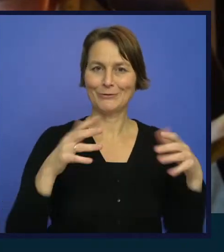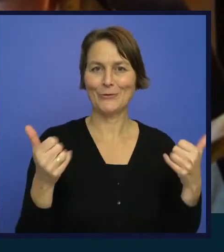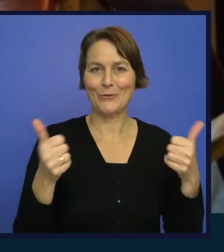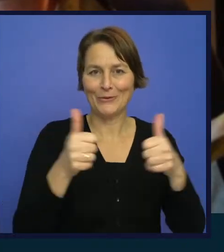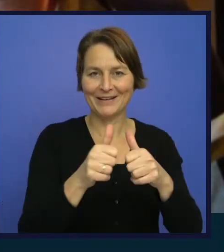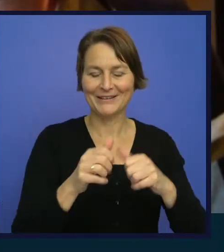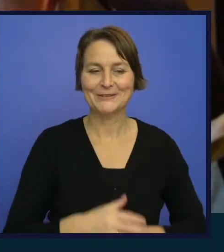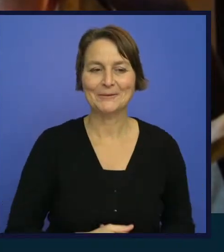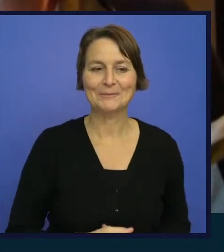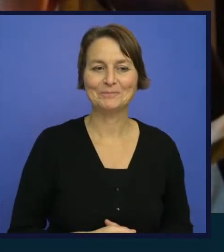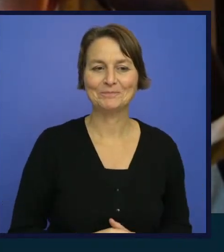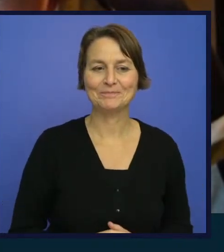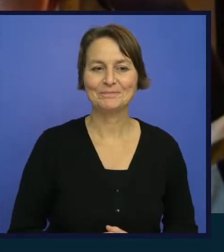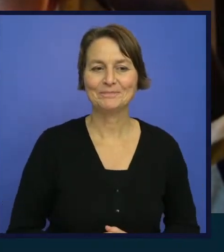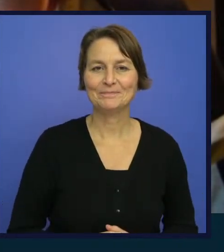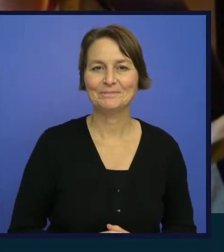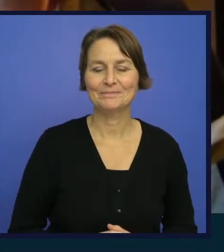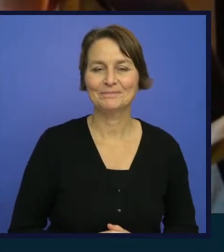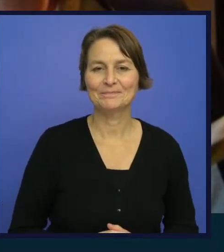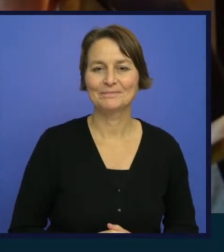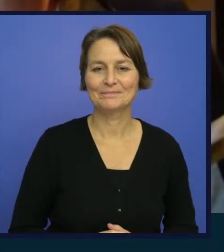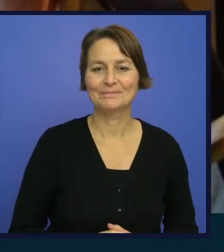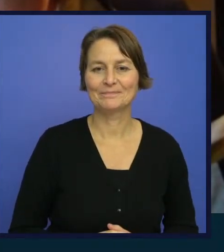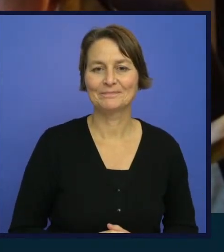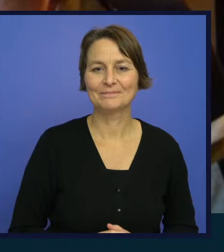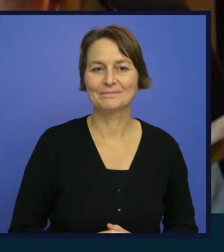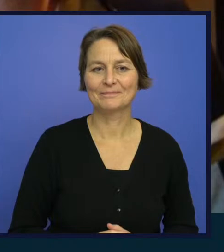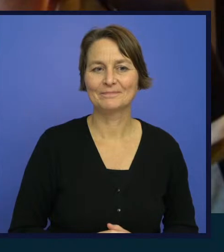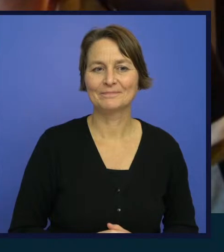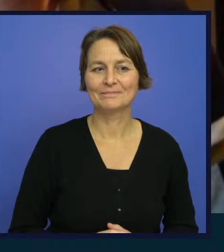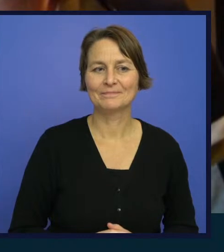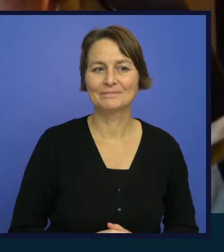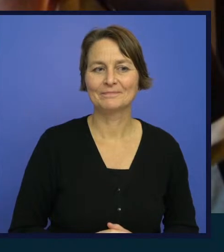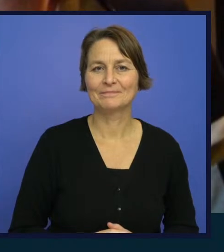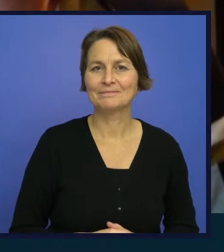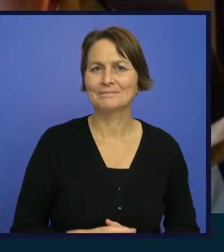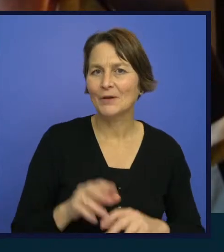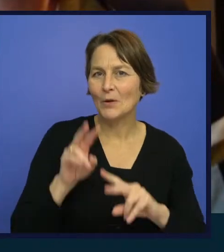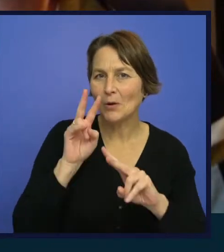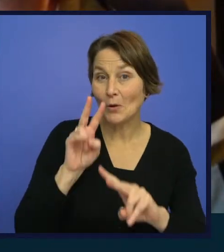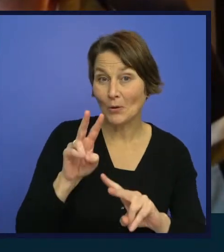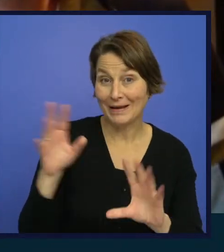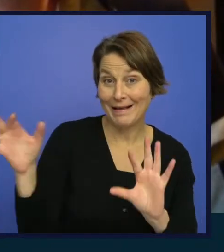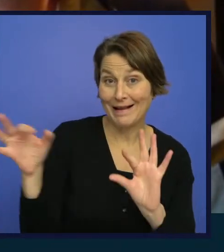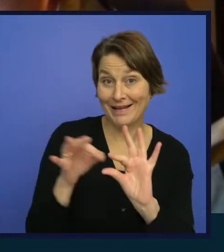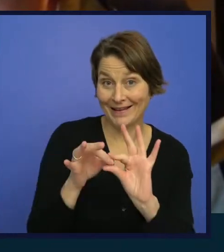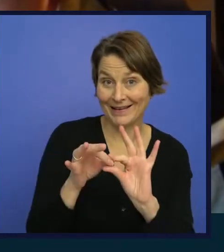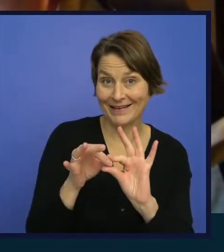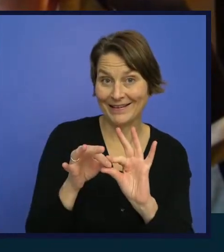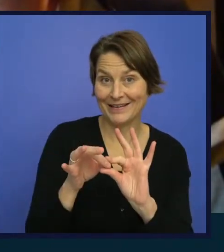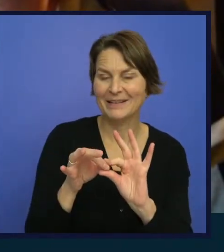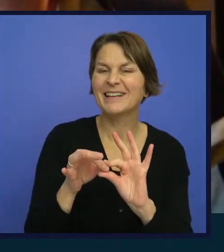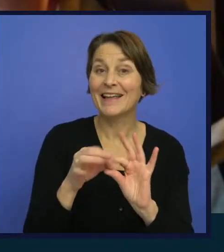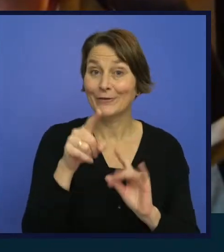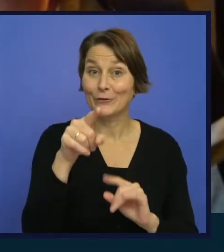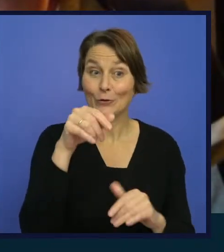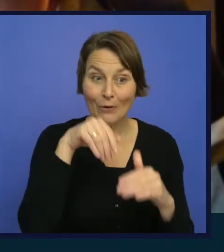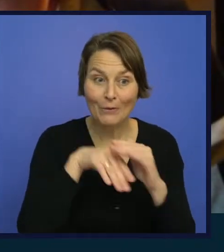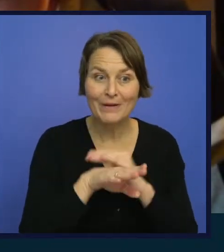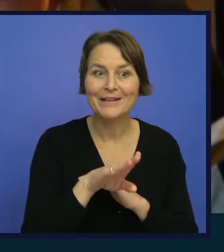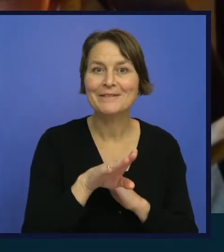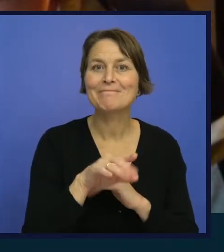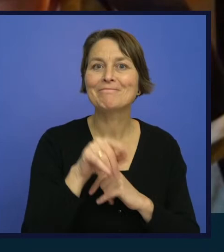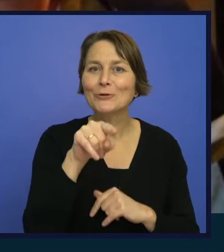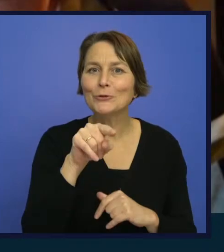link to which of course I have to look here. It's the AzureDay.Community link. So if you go there and keep posted,